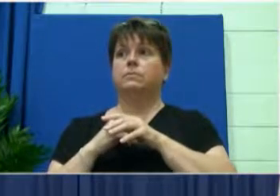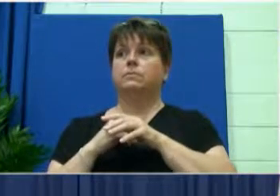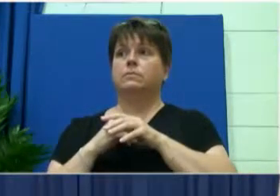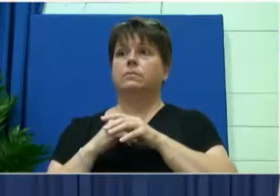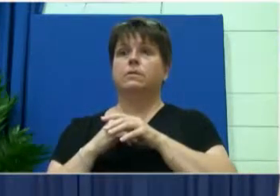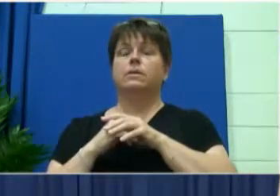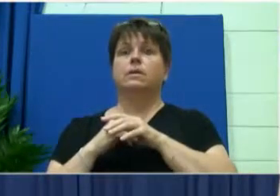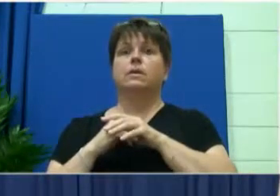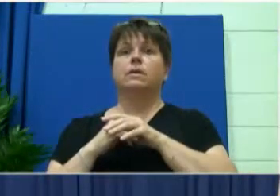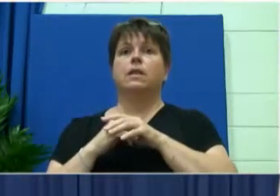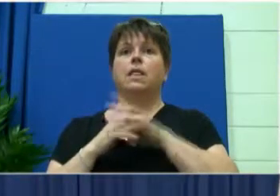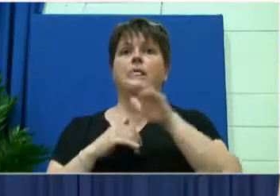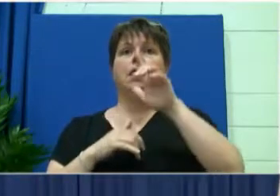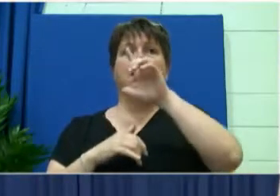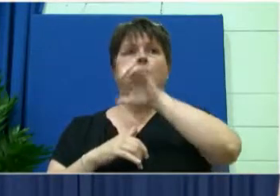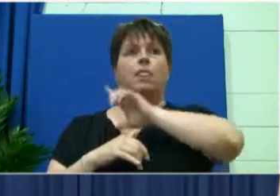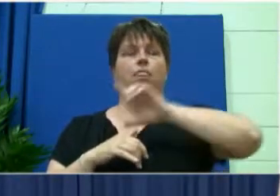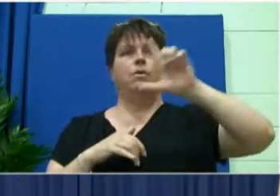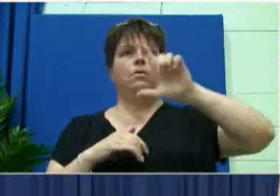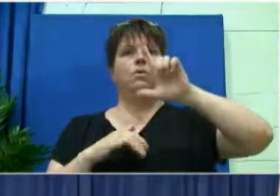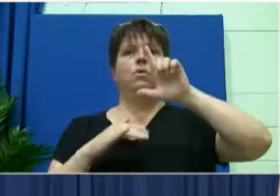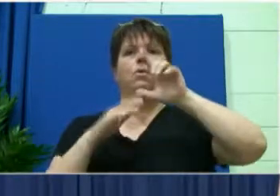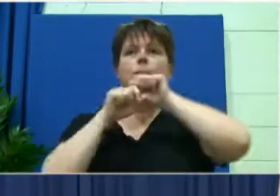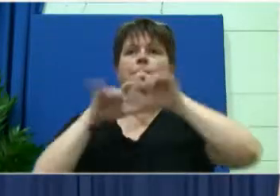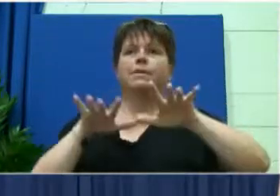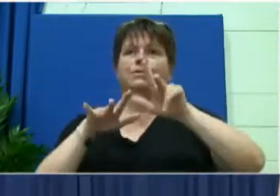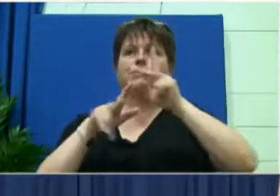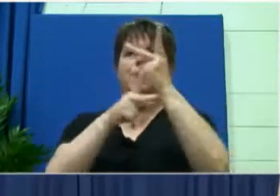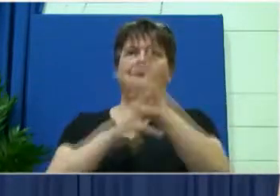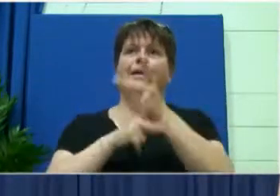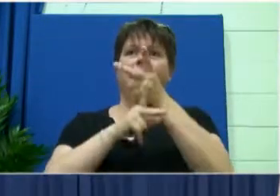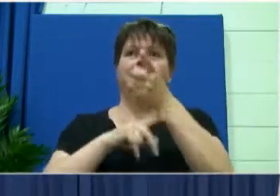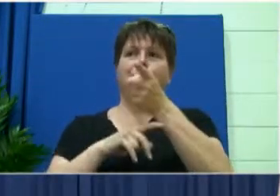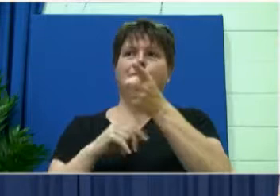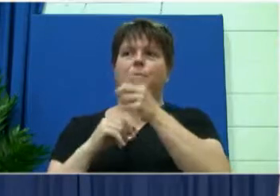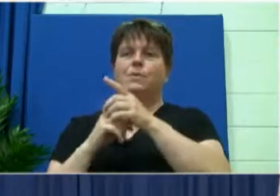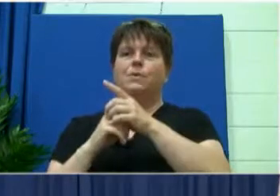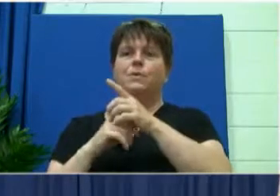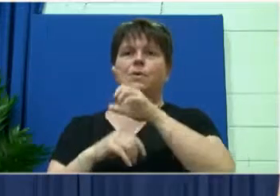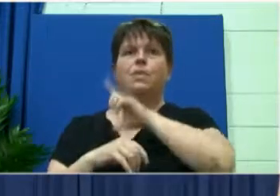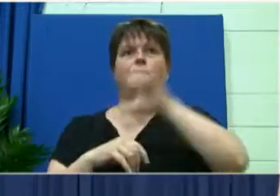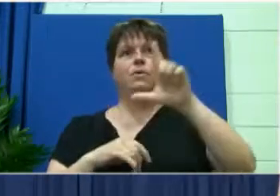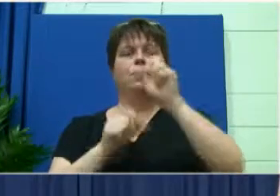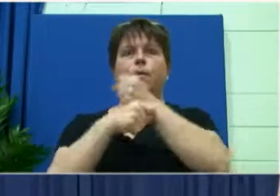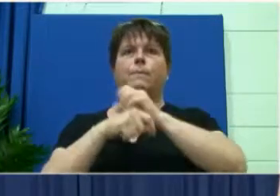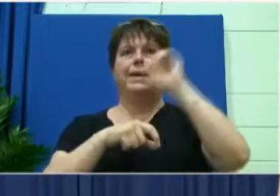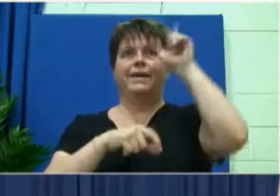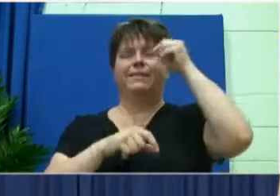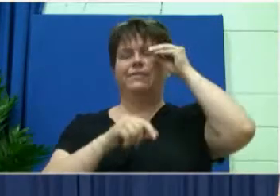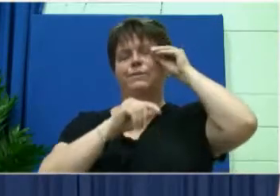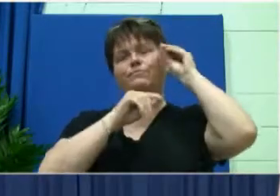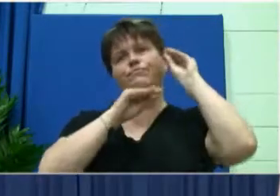The Lord bless you and keep you. The